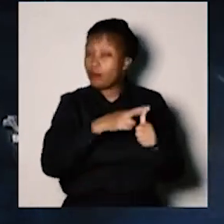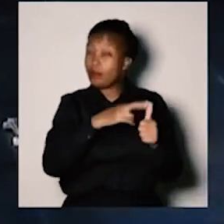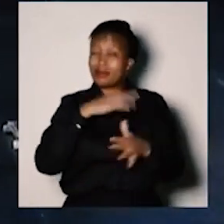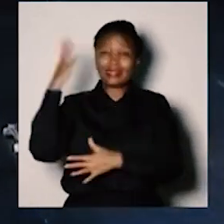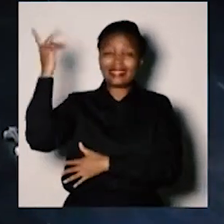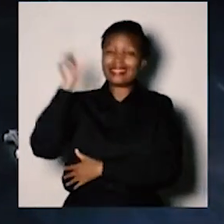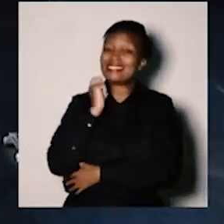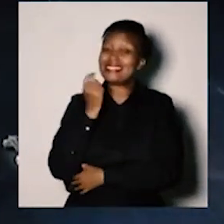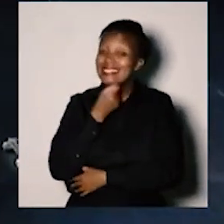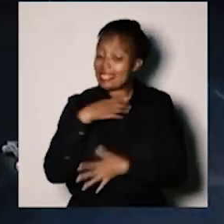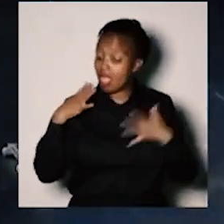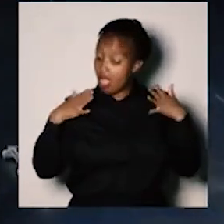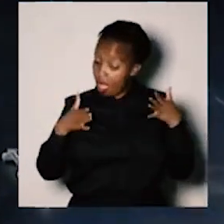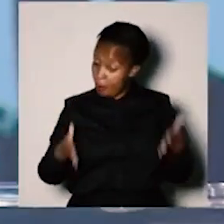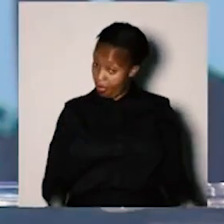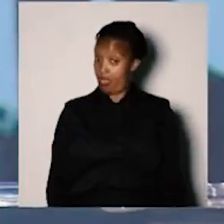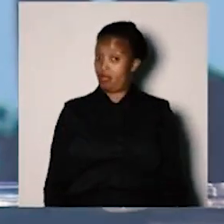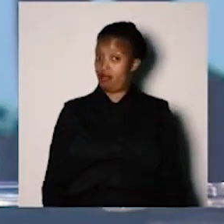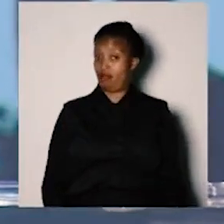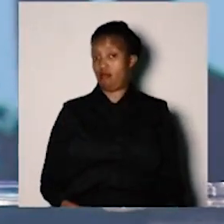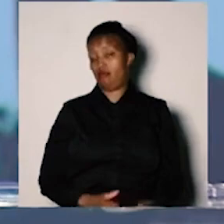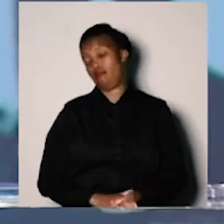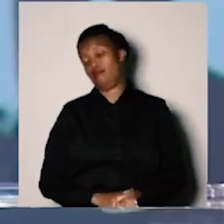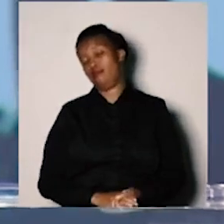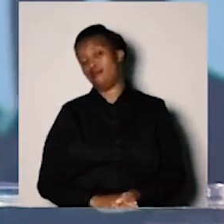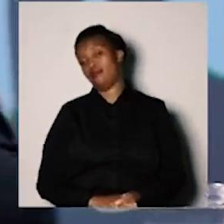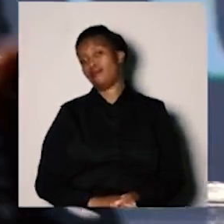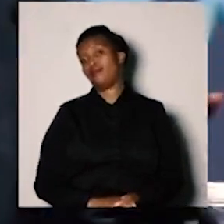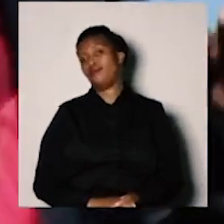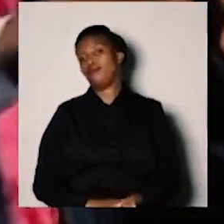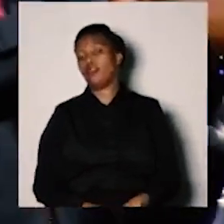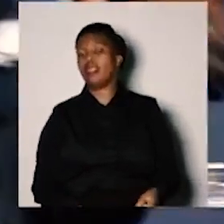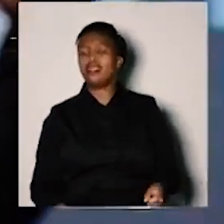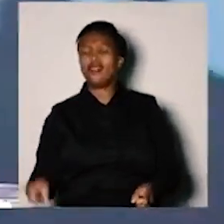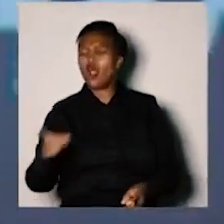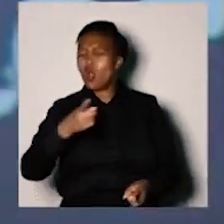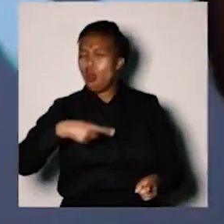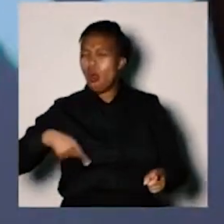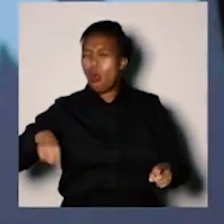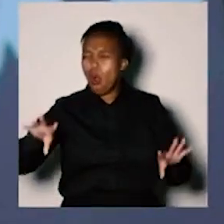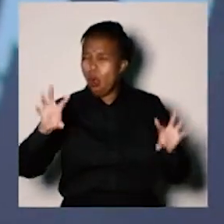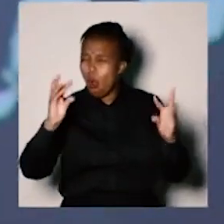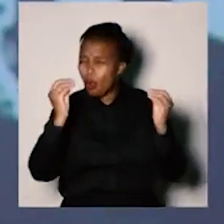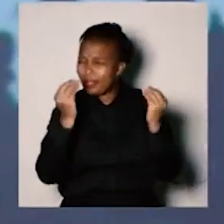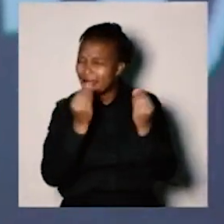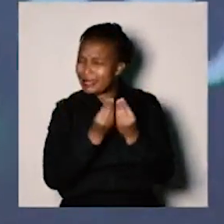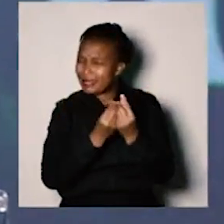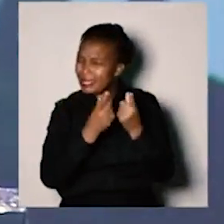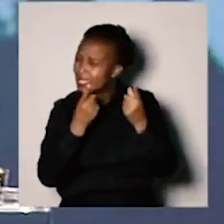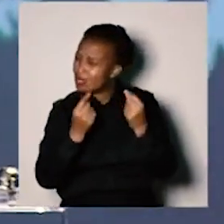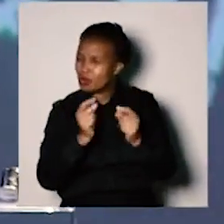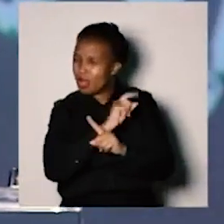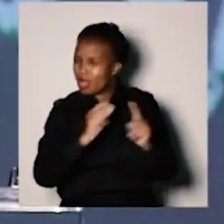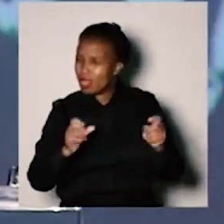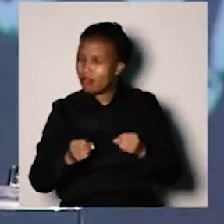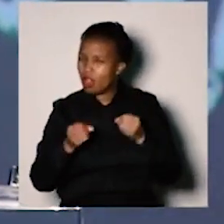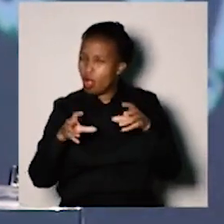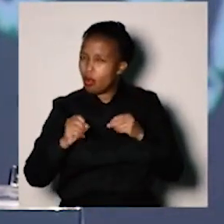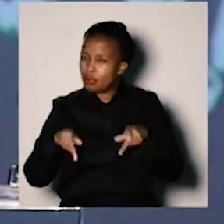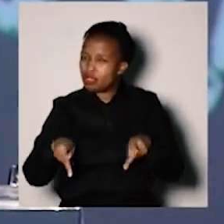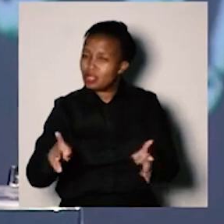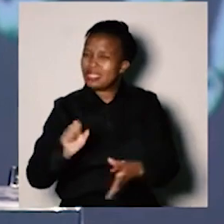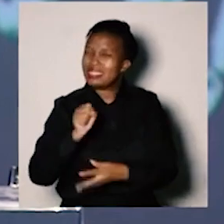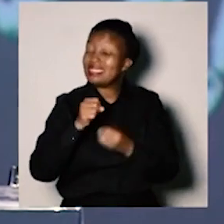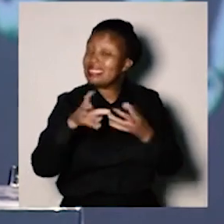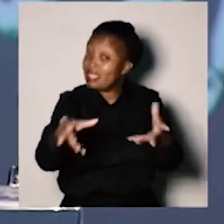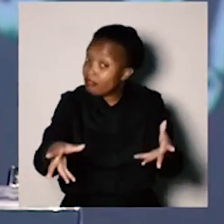am I. It would be a great mistake if we did all of this and never gave you an opportunity to respond to